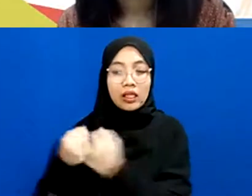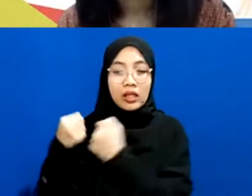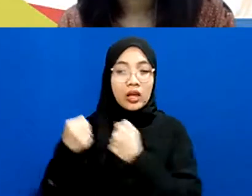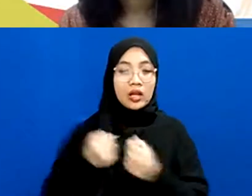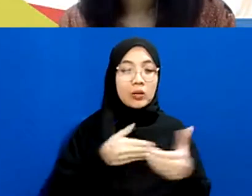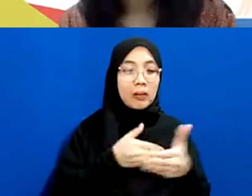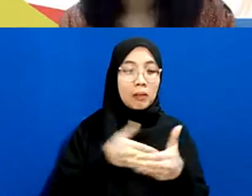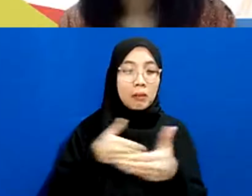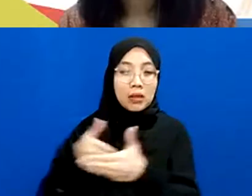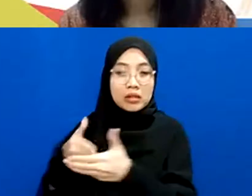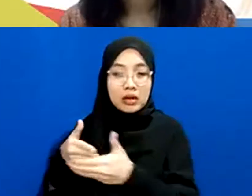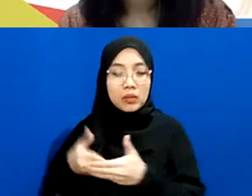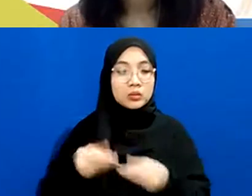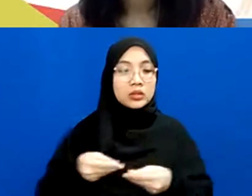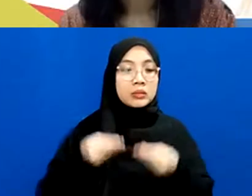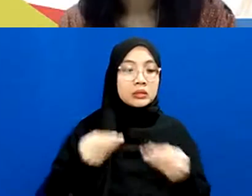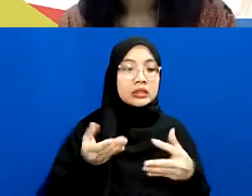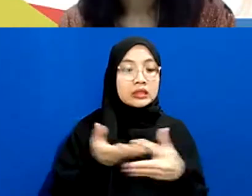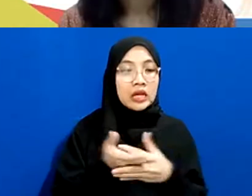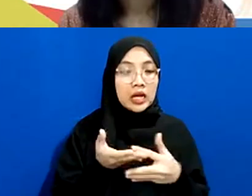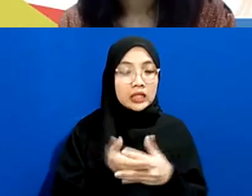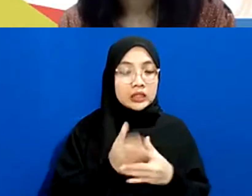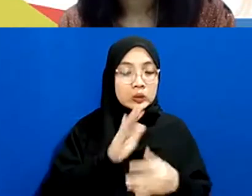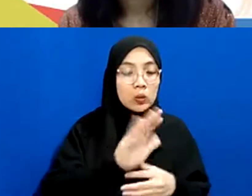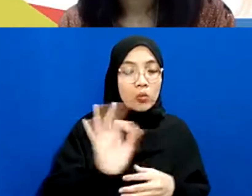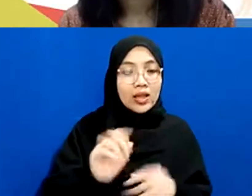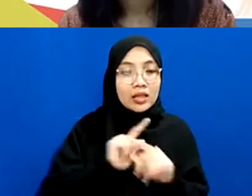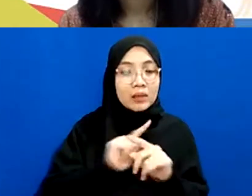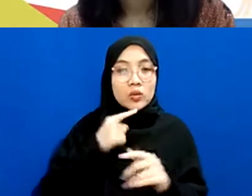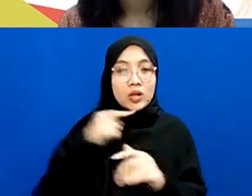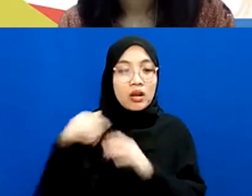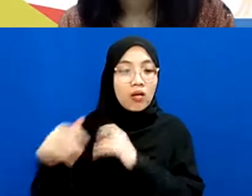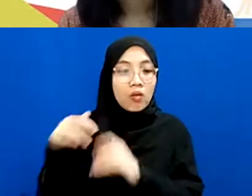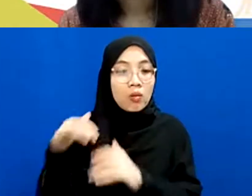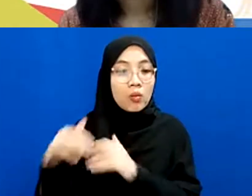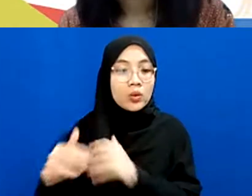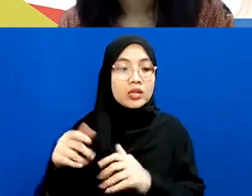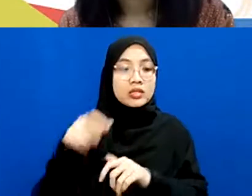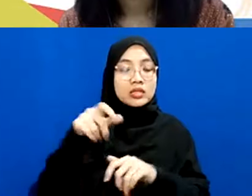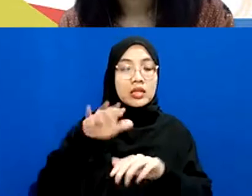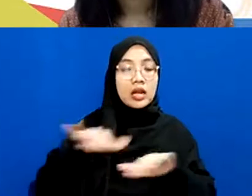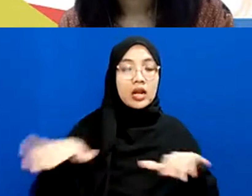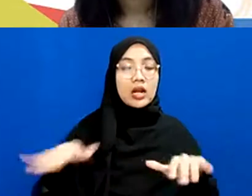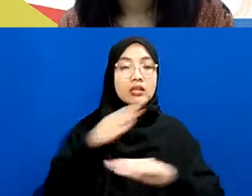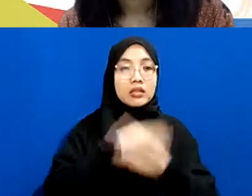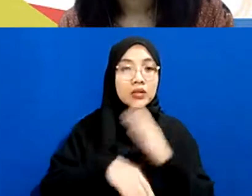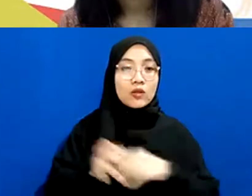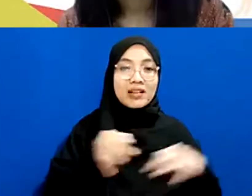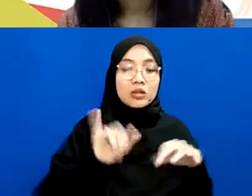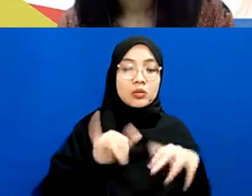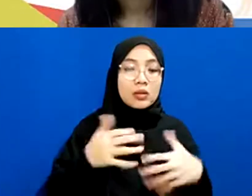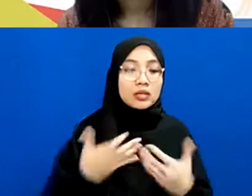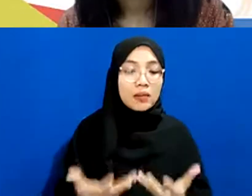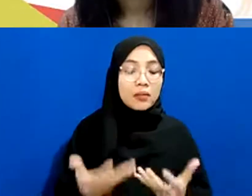but accommodations with diverse students, including students with disabilities. And